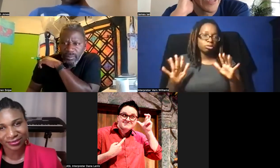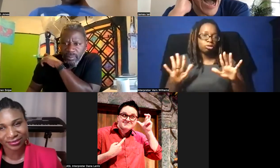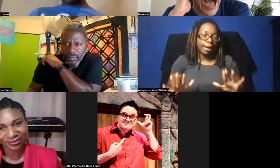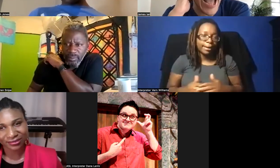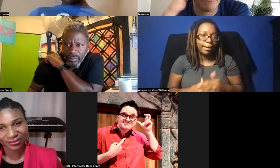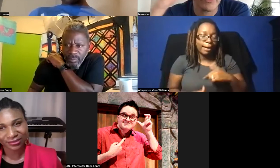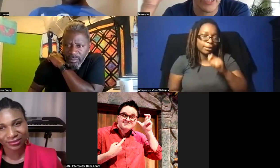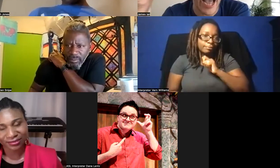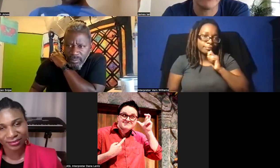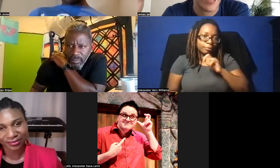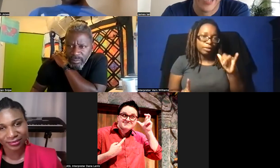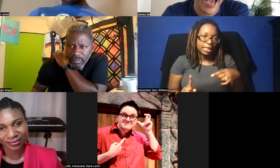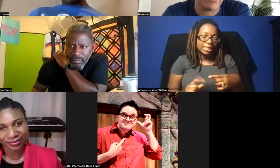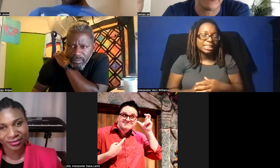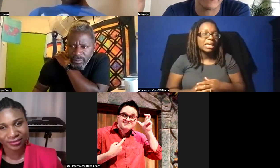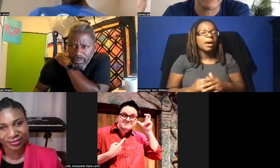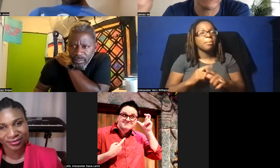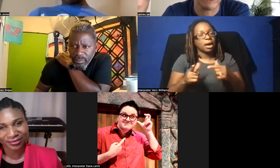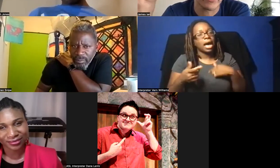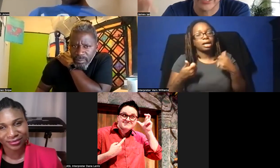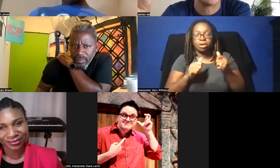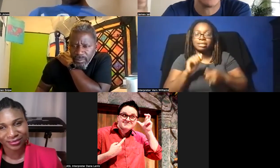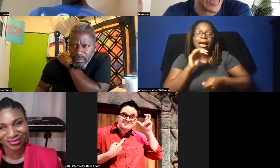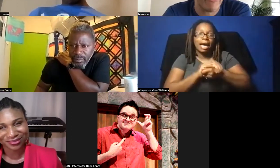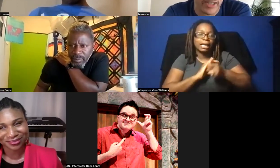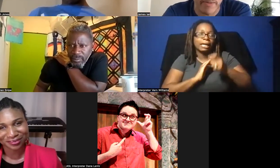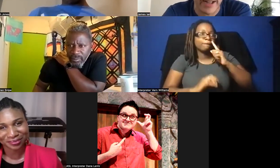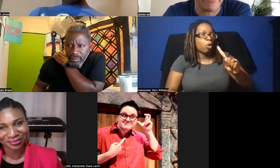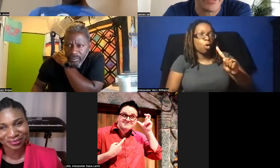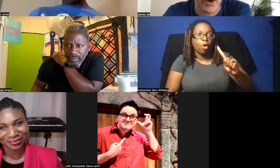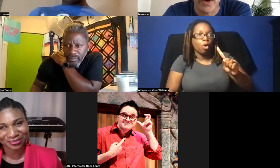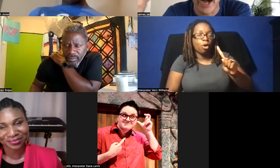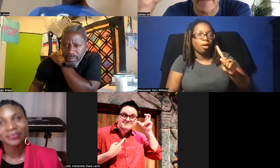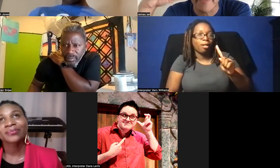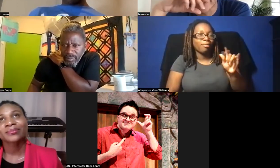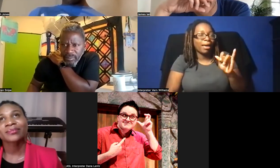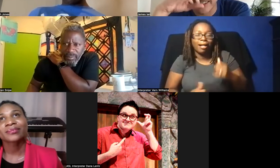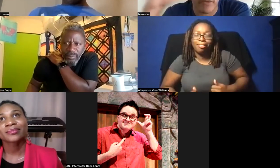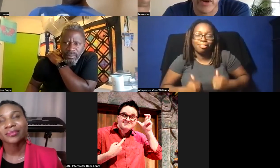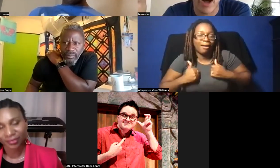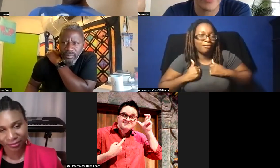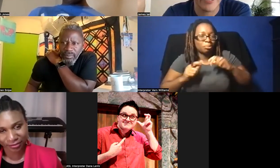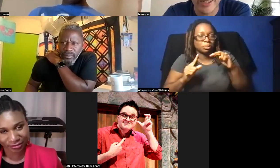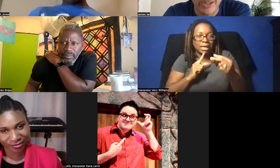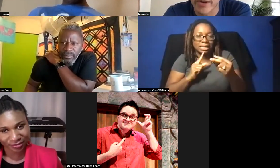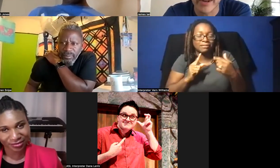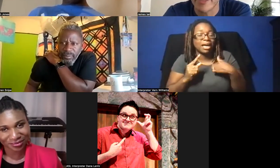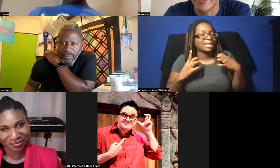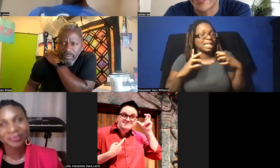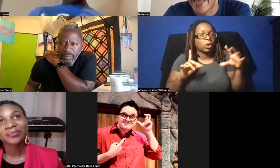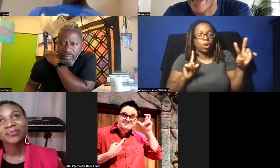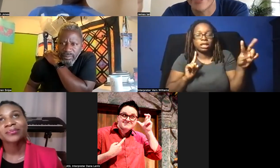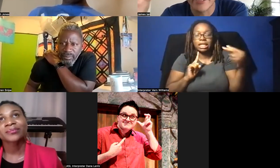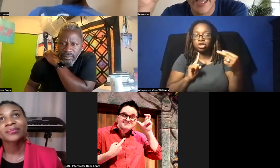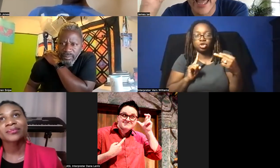So I tried to hide it for just like a life perspective, I didn't want to call attention to it or anything